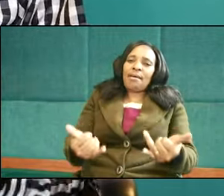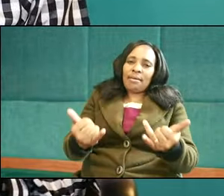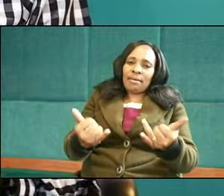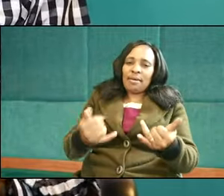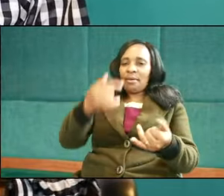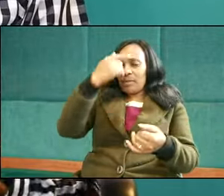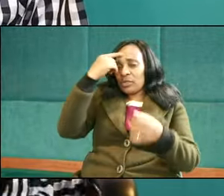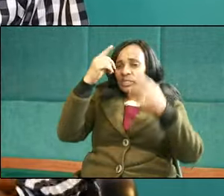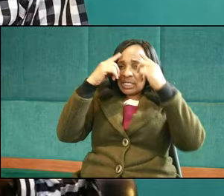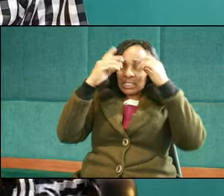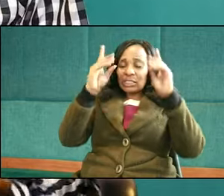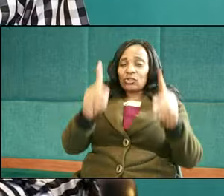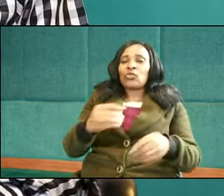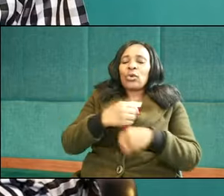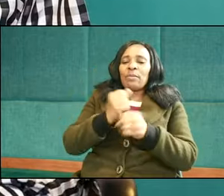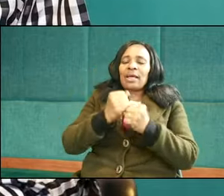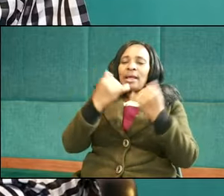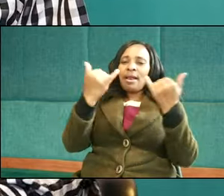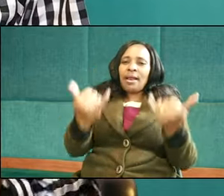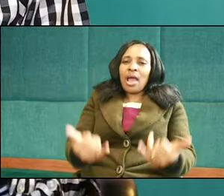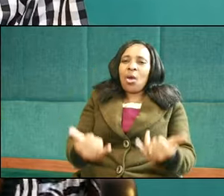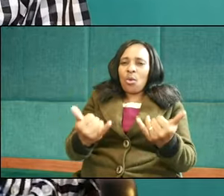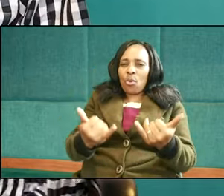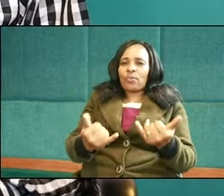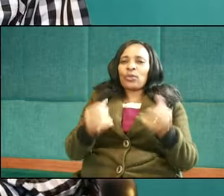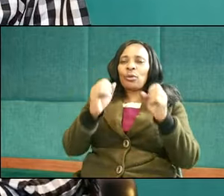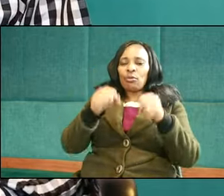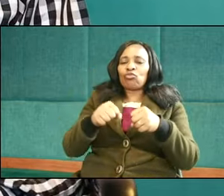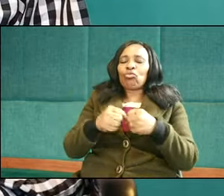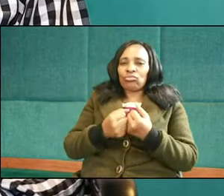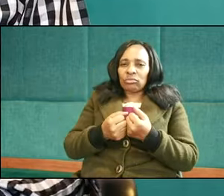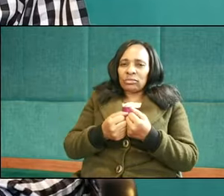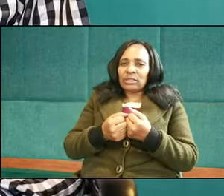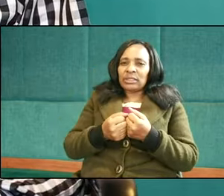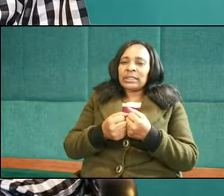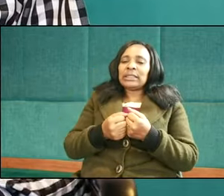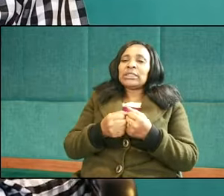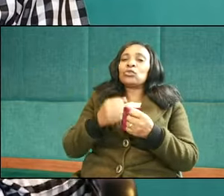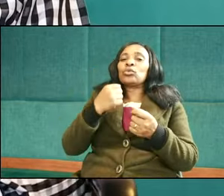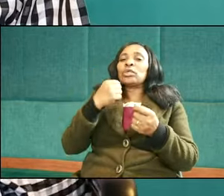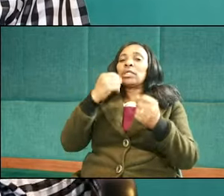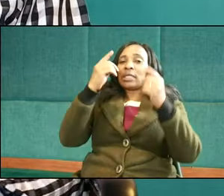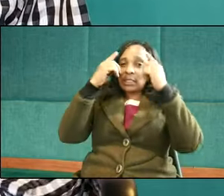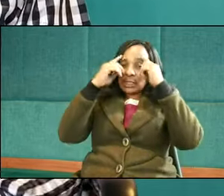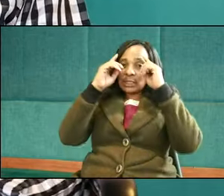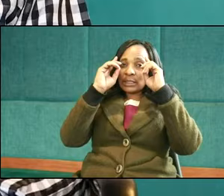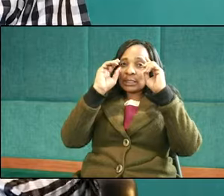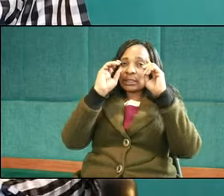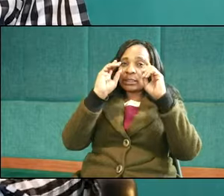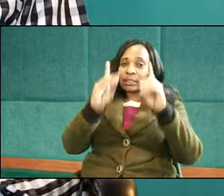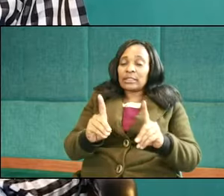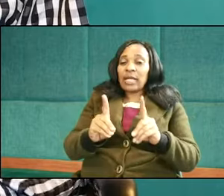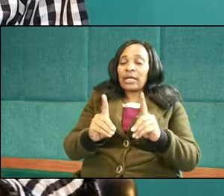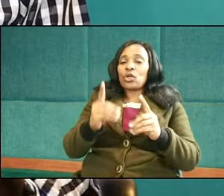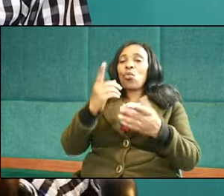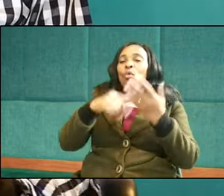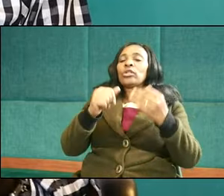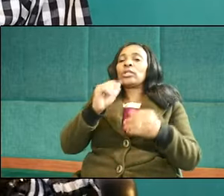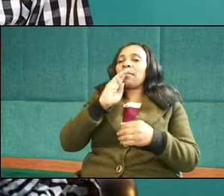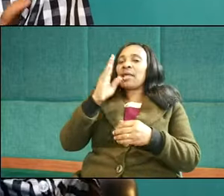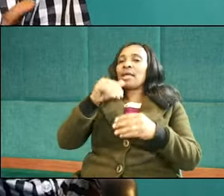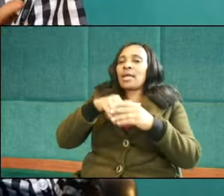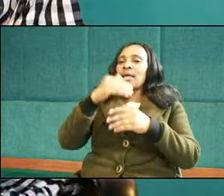the decisions that we make right now will determine what we do later in life. Someone shared with me